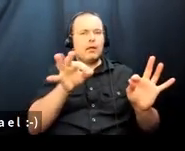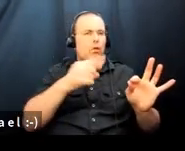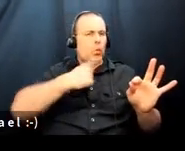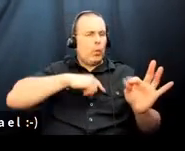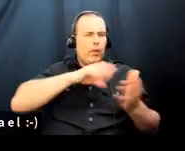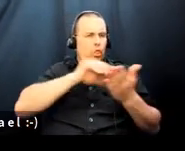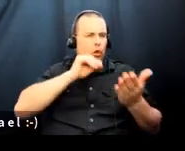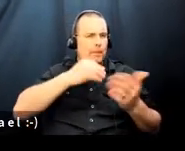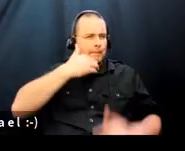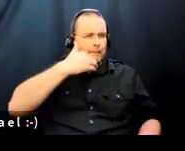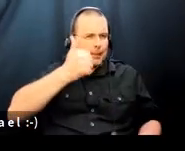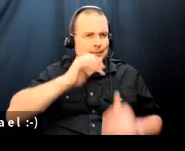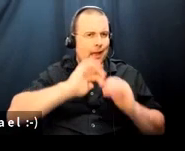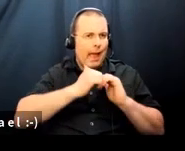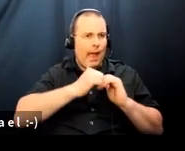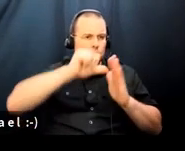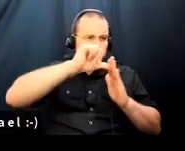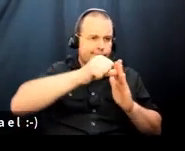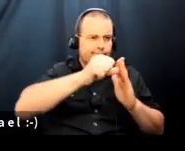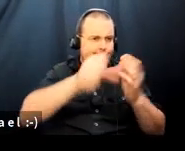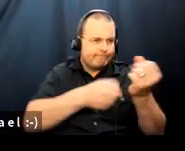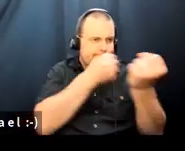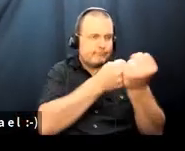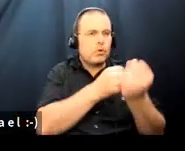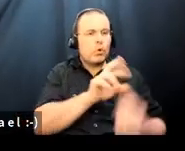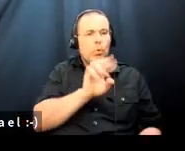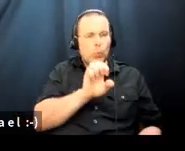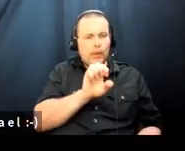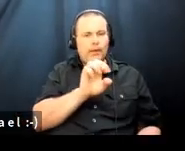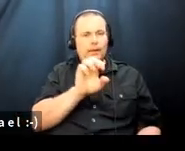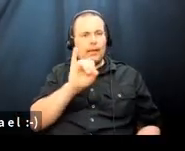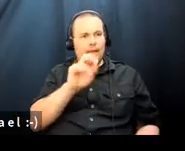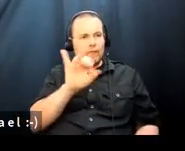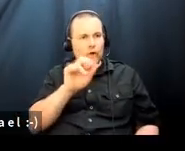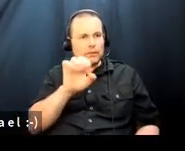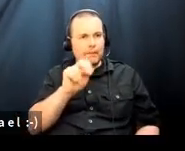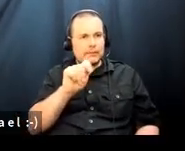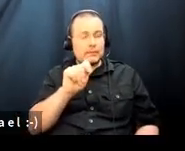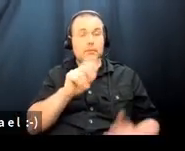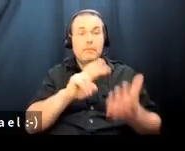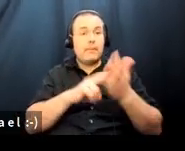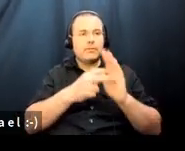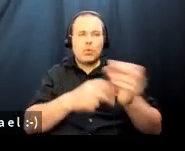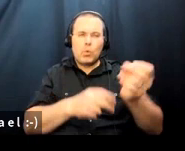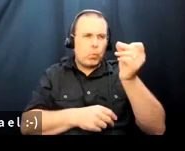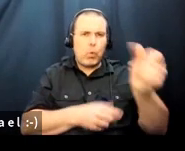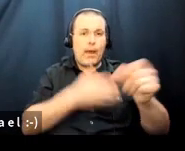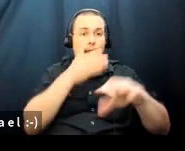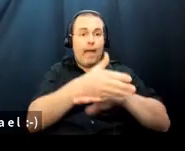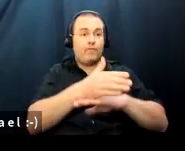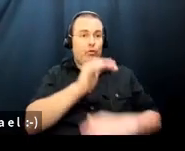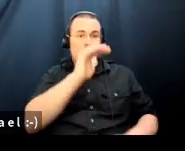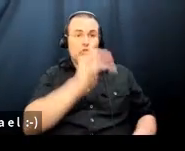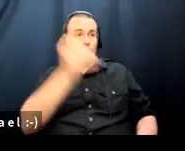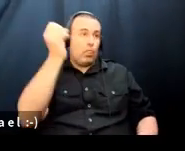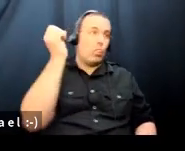as in, if right after your child throws the ball, because that's what you're trying to teach them to